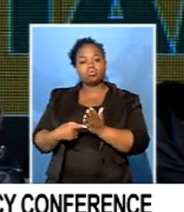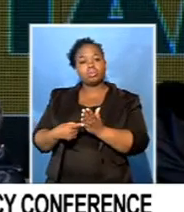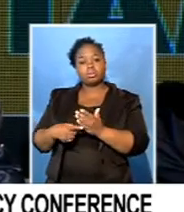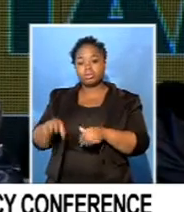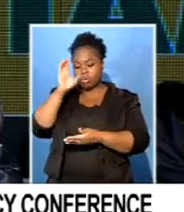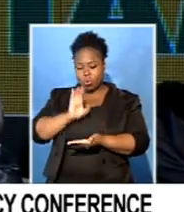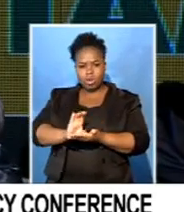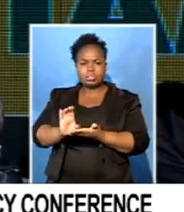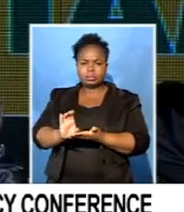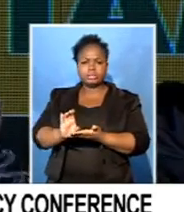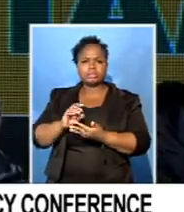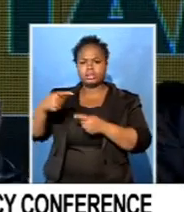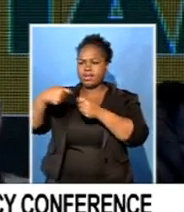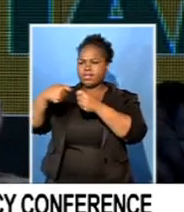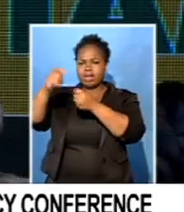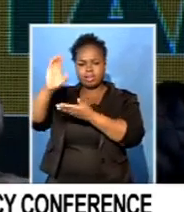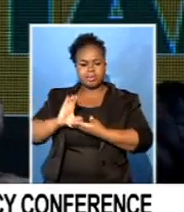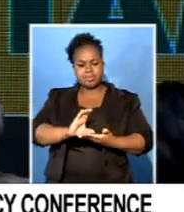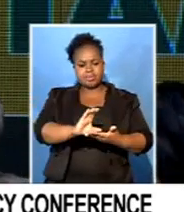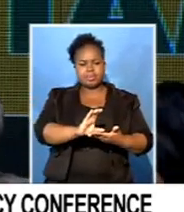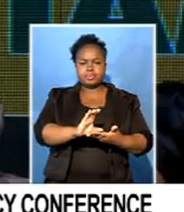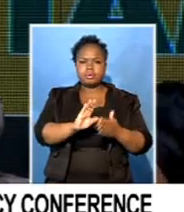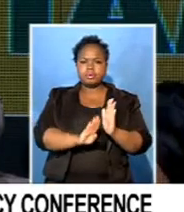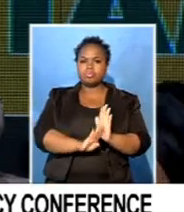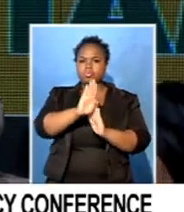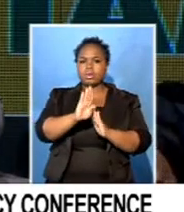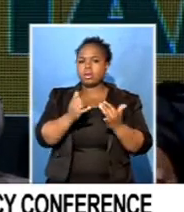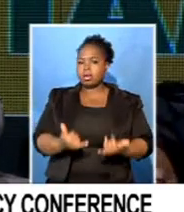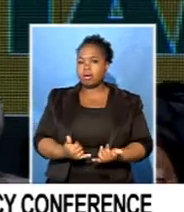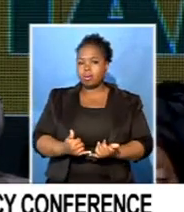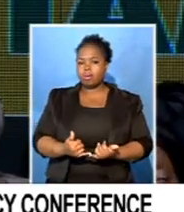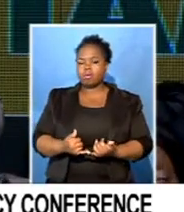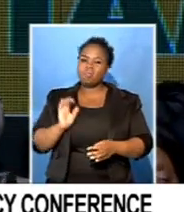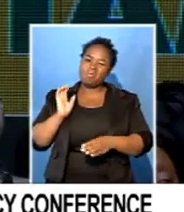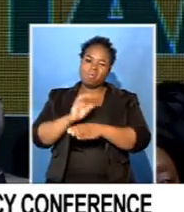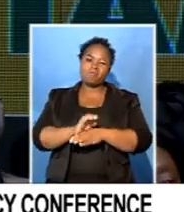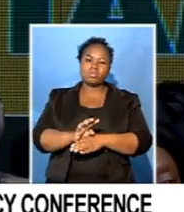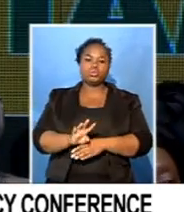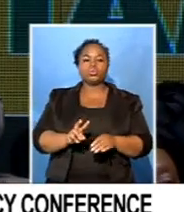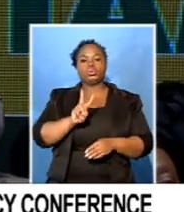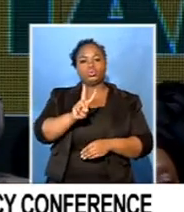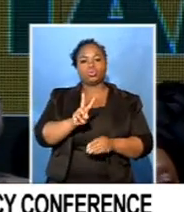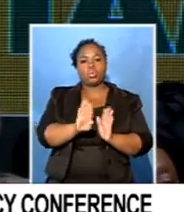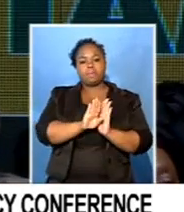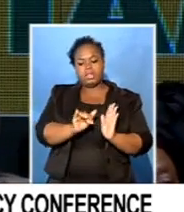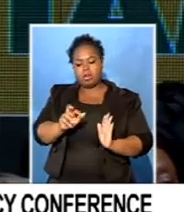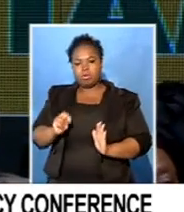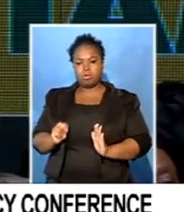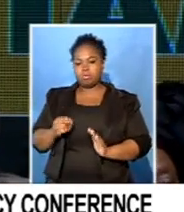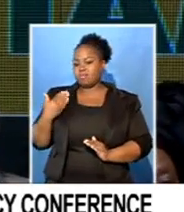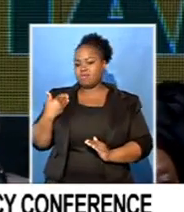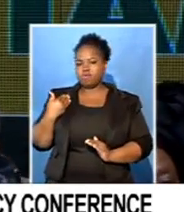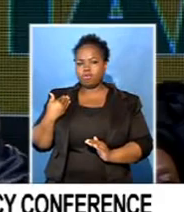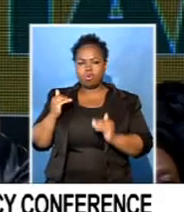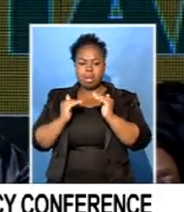increased substantially from more than 2 billion rand in 2009